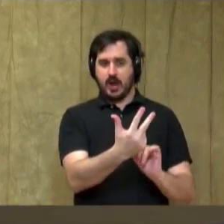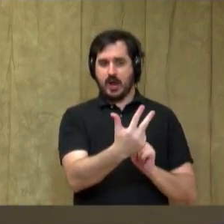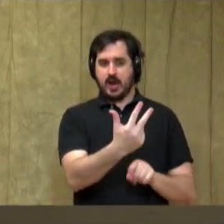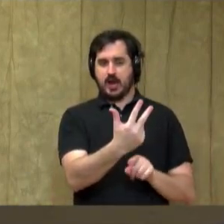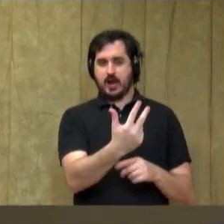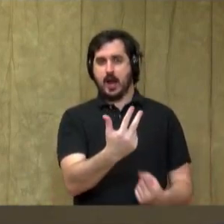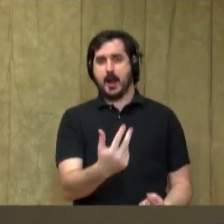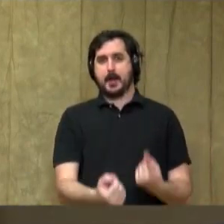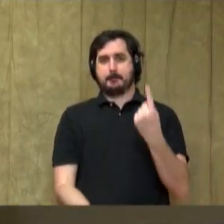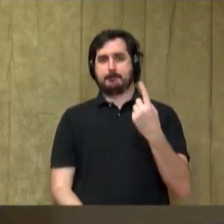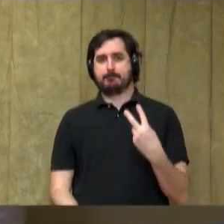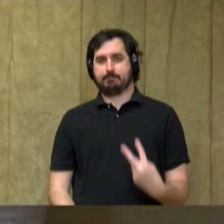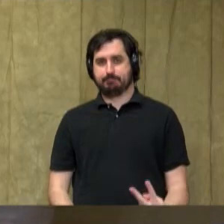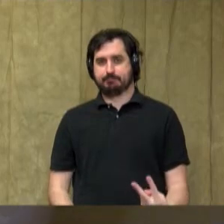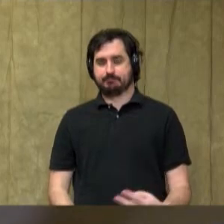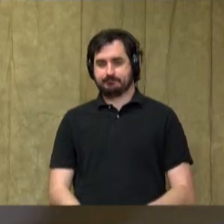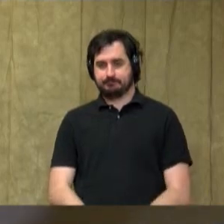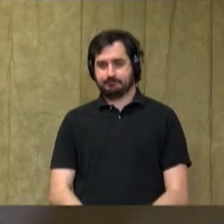is 2.